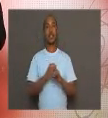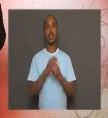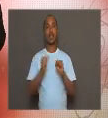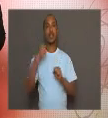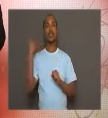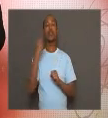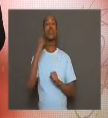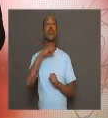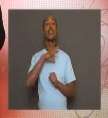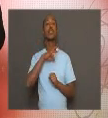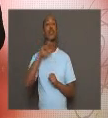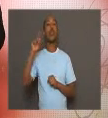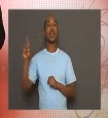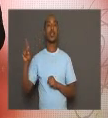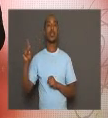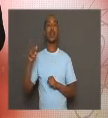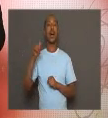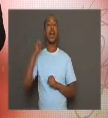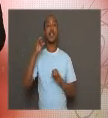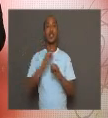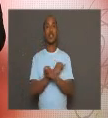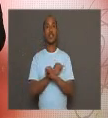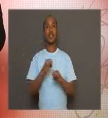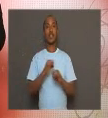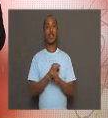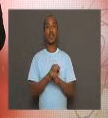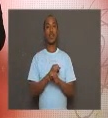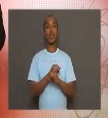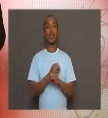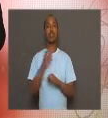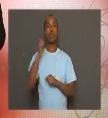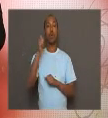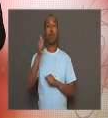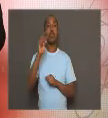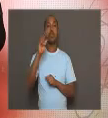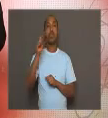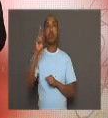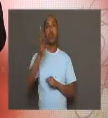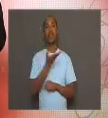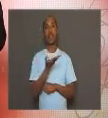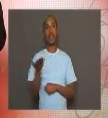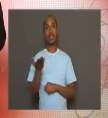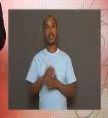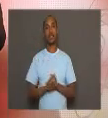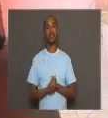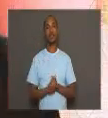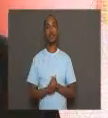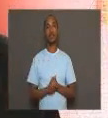Industries could use the waste products of another industry as their own raw